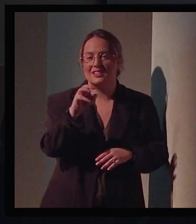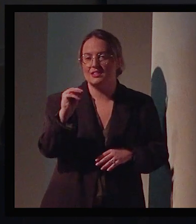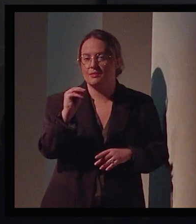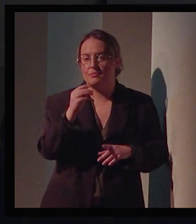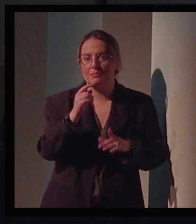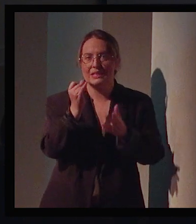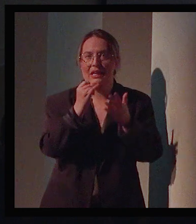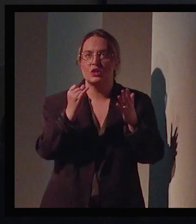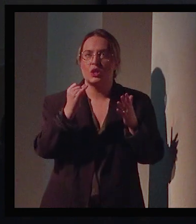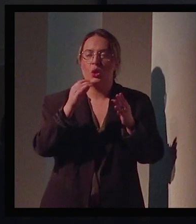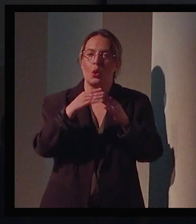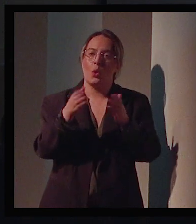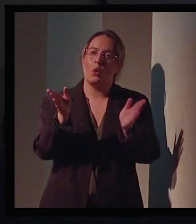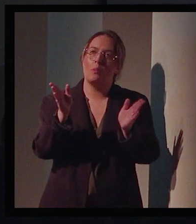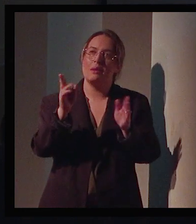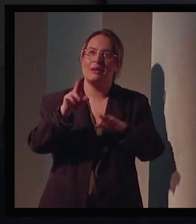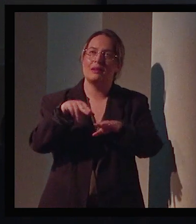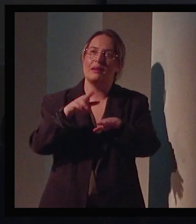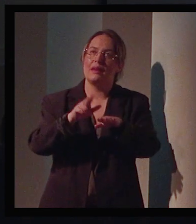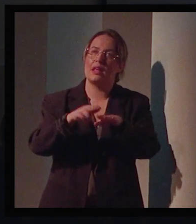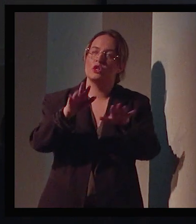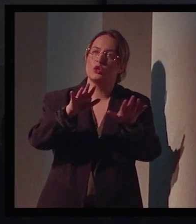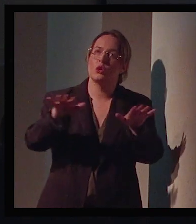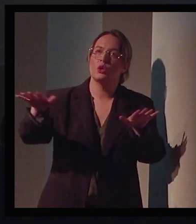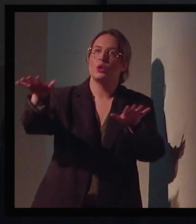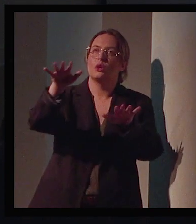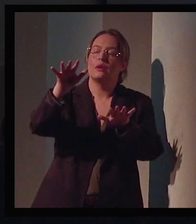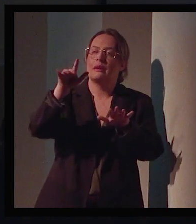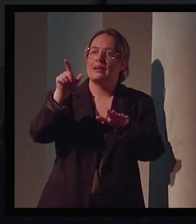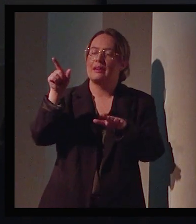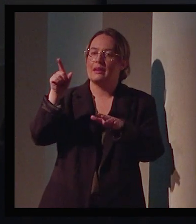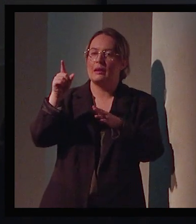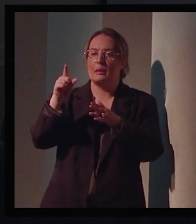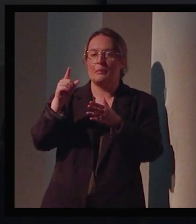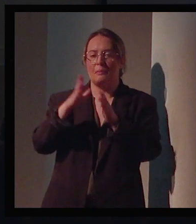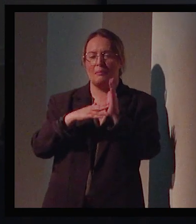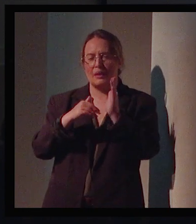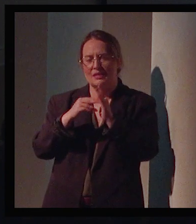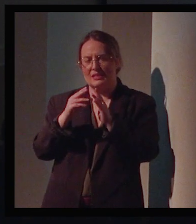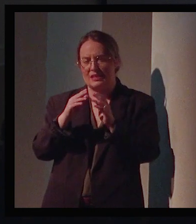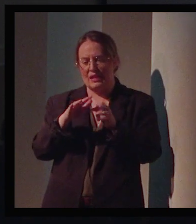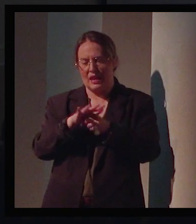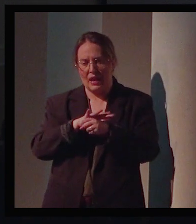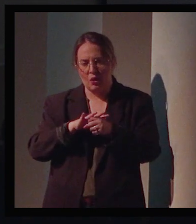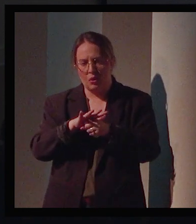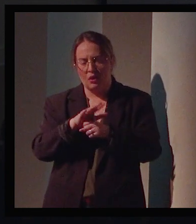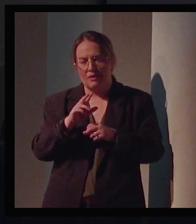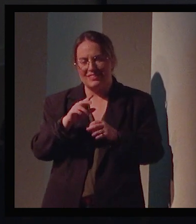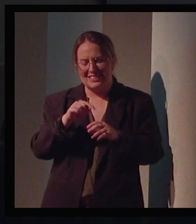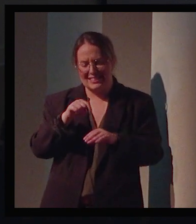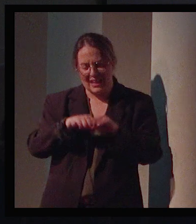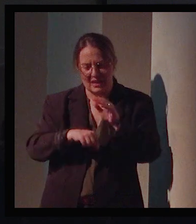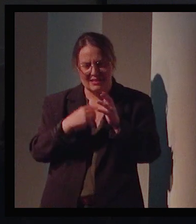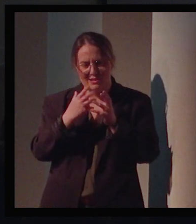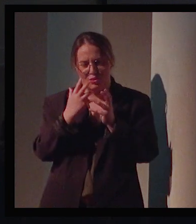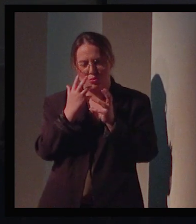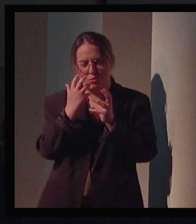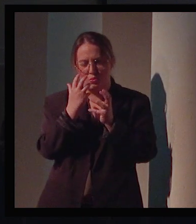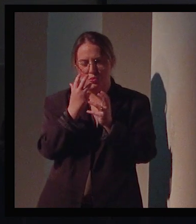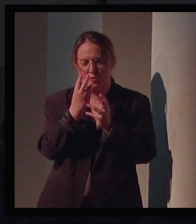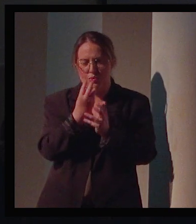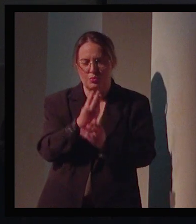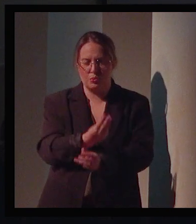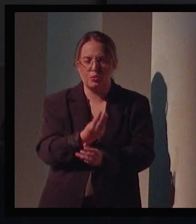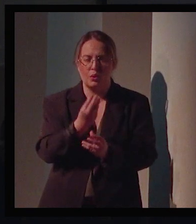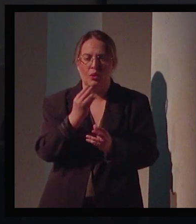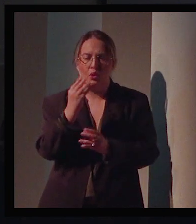In Bathers by a Woodland Stream, Diaz paints an area of dense, dark woods, true to the realist interest